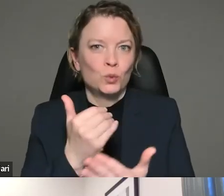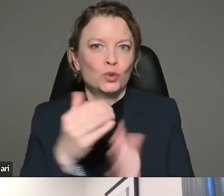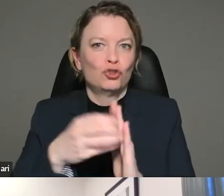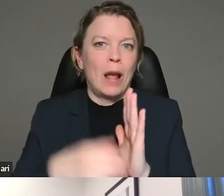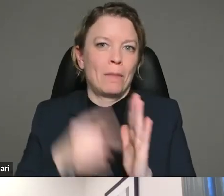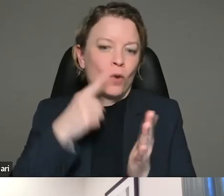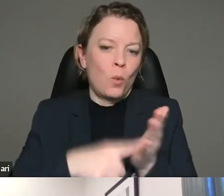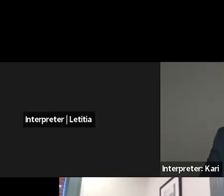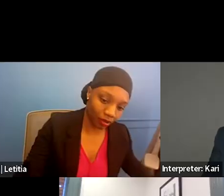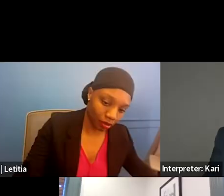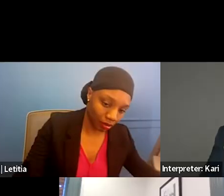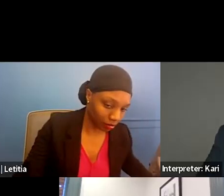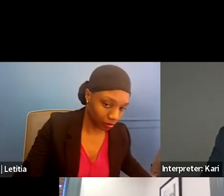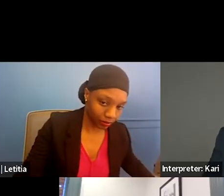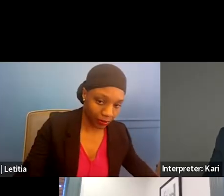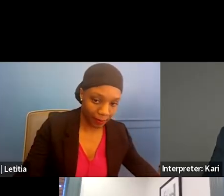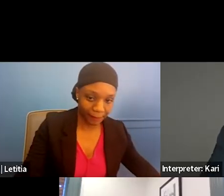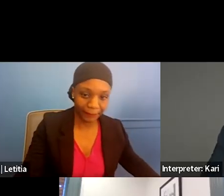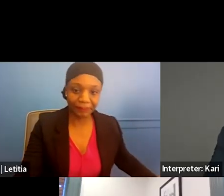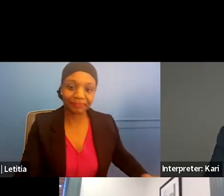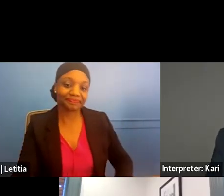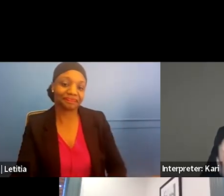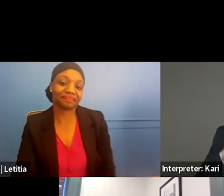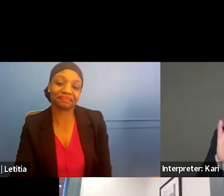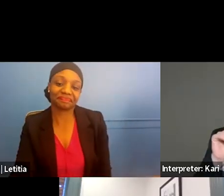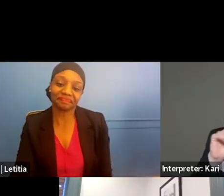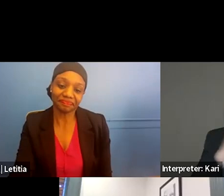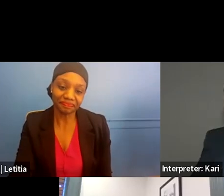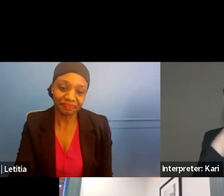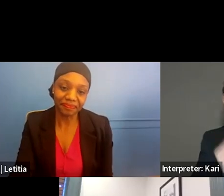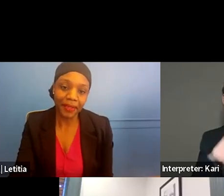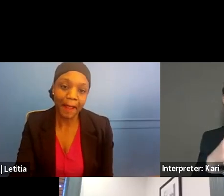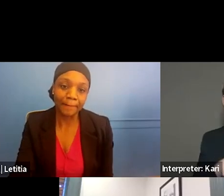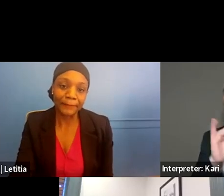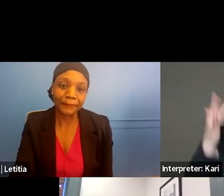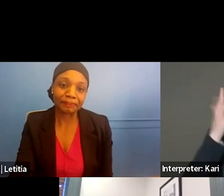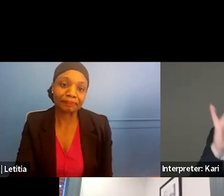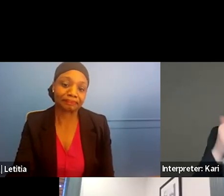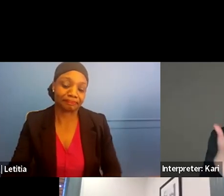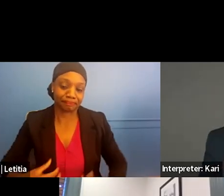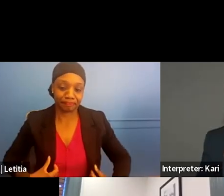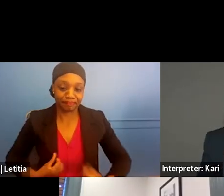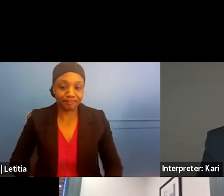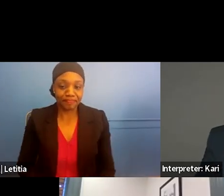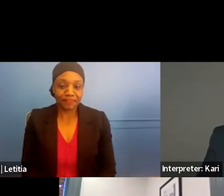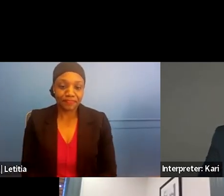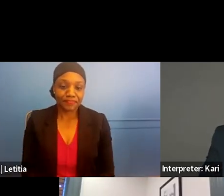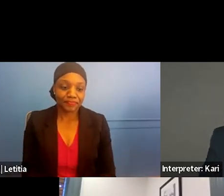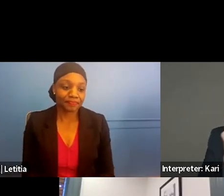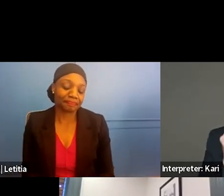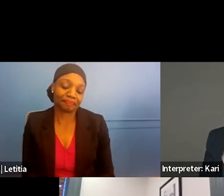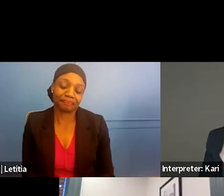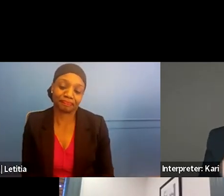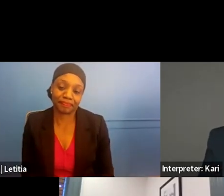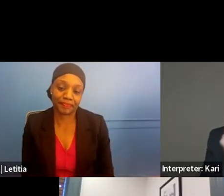happening. And that just led to Farah's point, a lot of intellectual challenges to being there